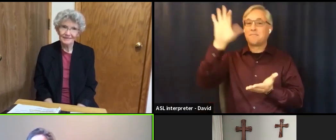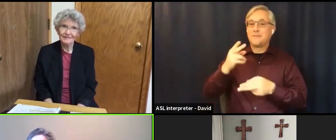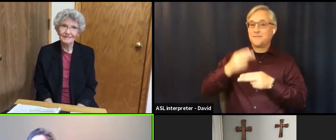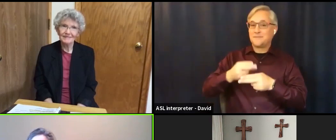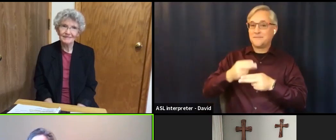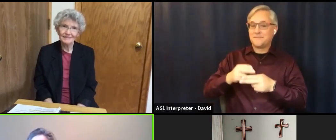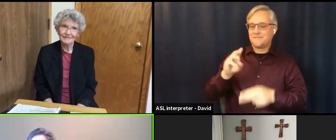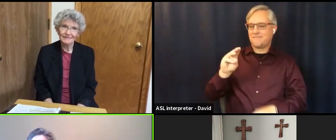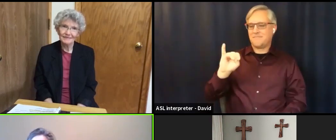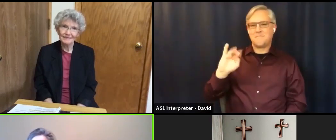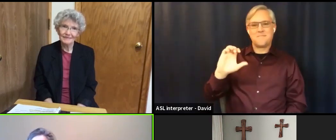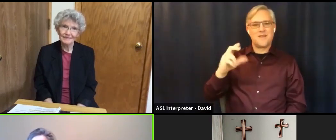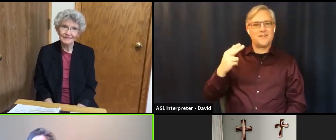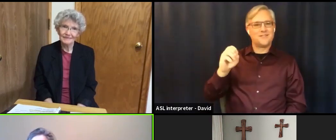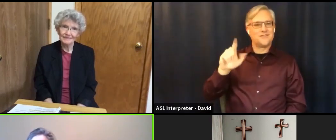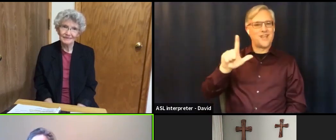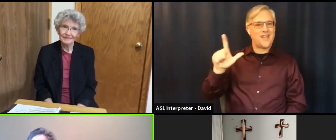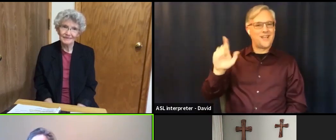pastor for Bread of Life.